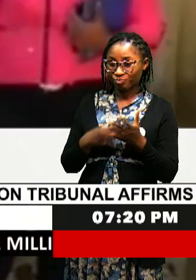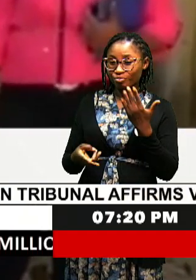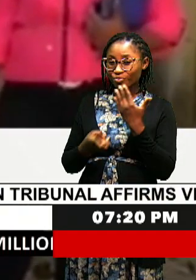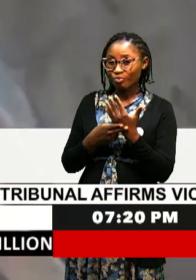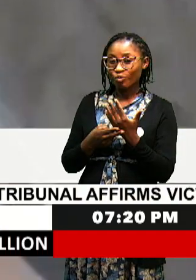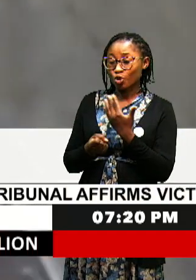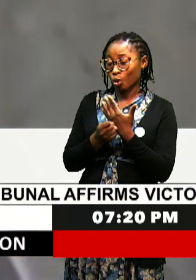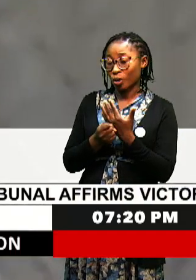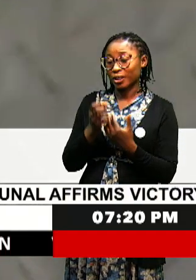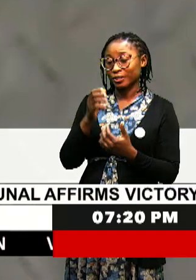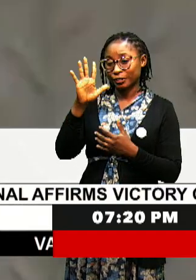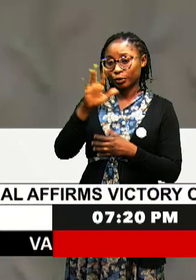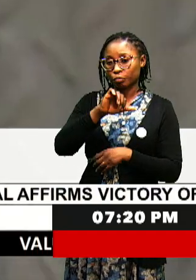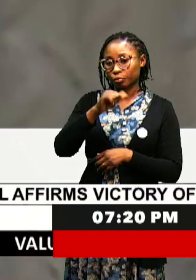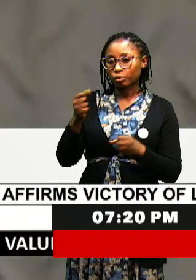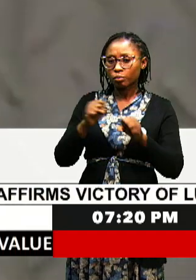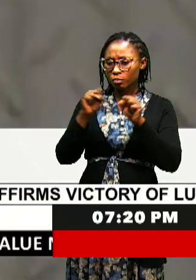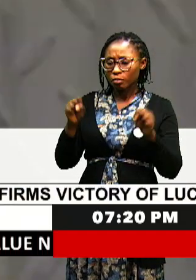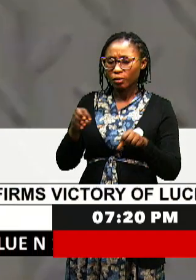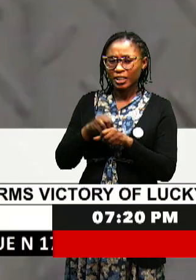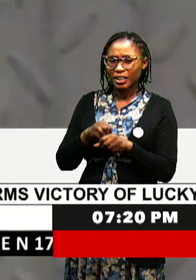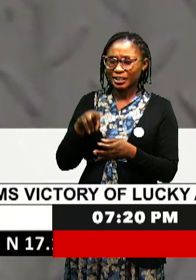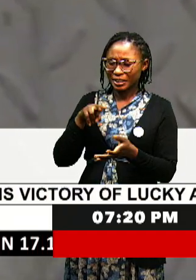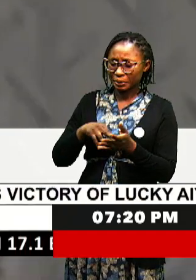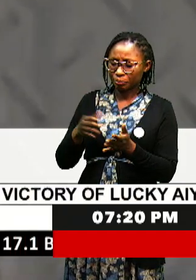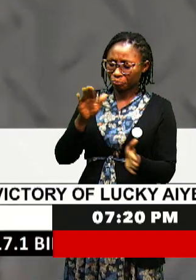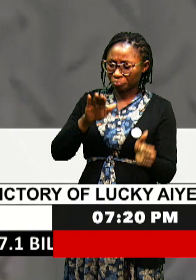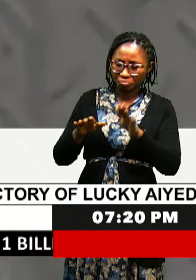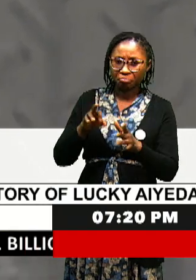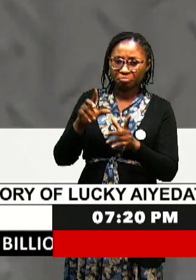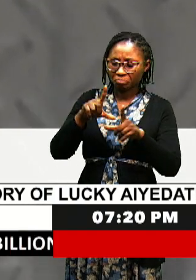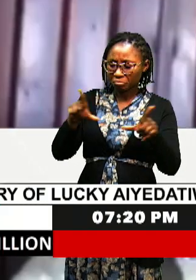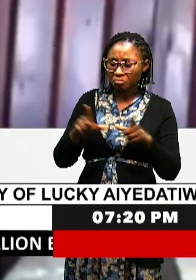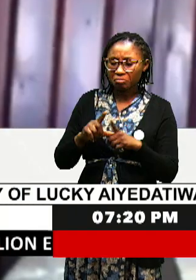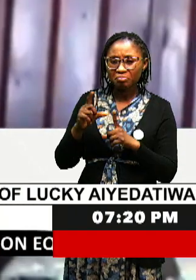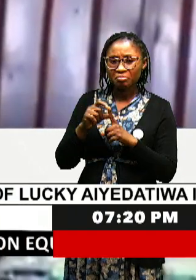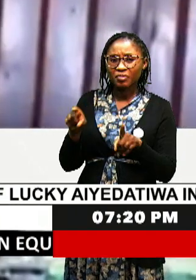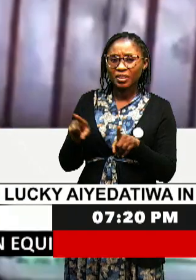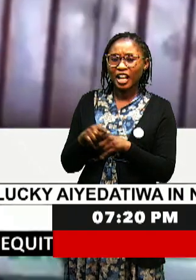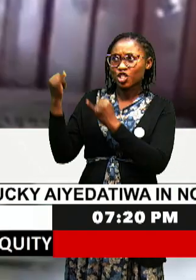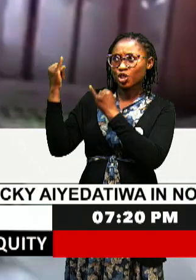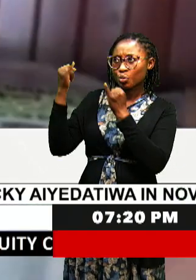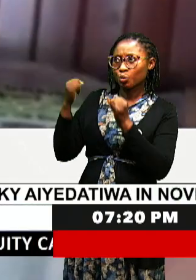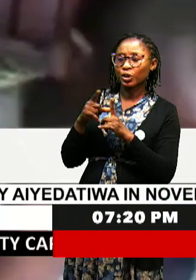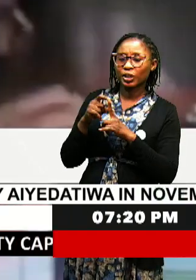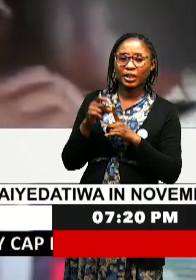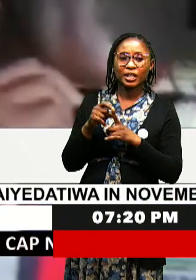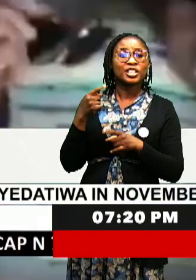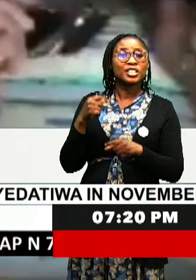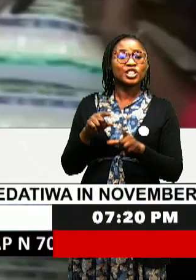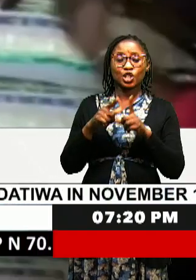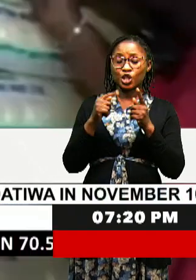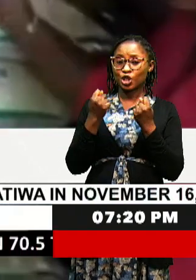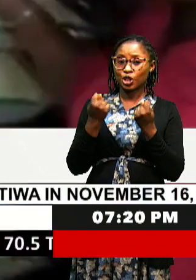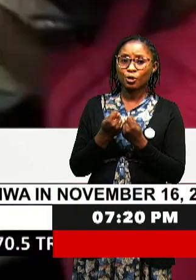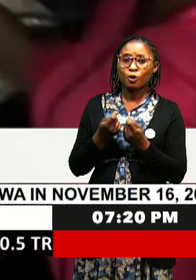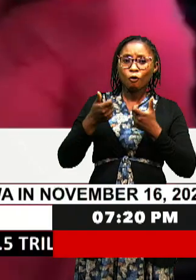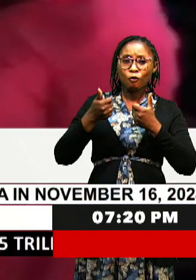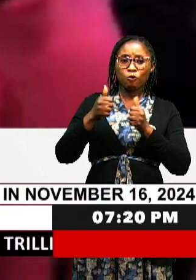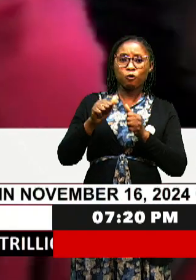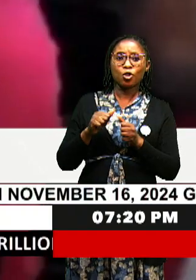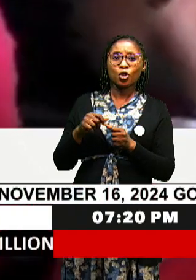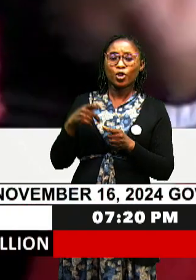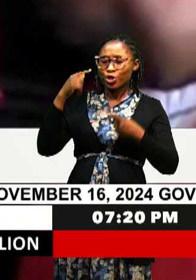5 other shops involved in repackaging local rice as imported brands. The operation followed a tip-off from